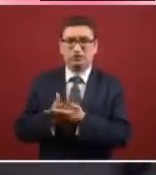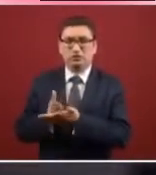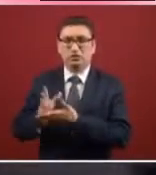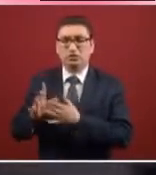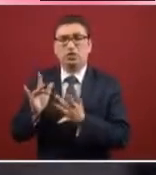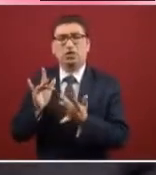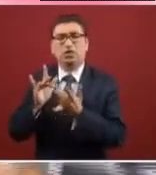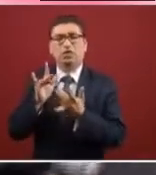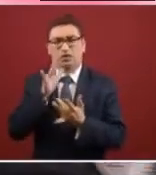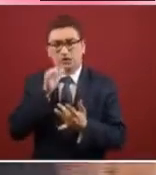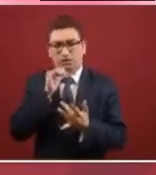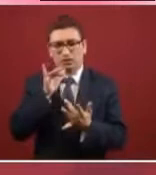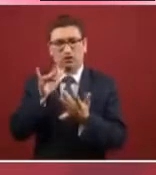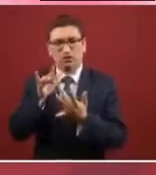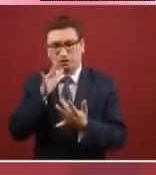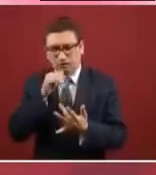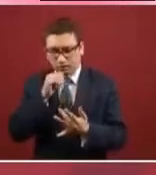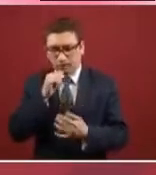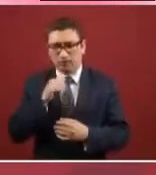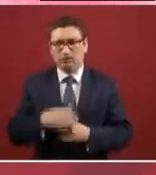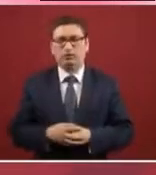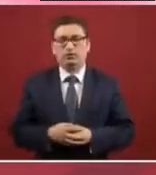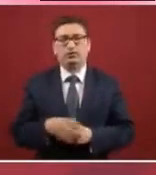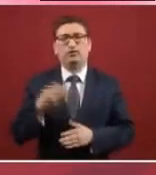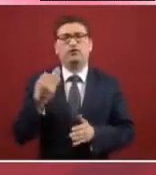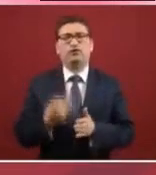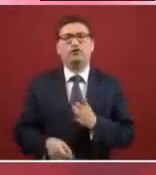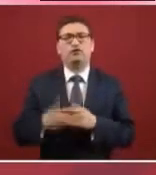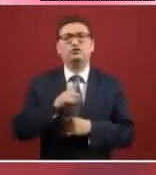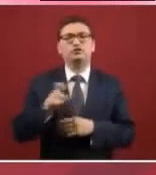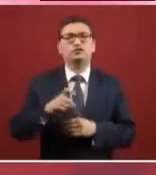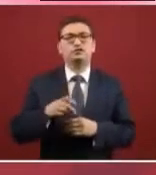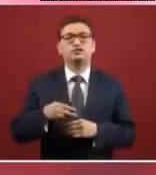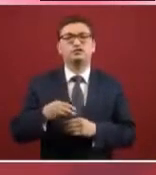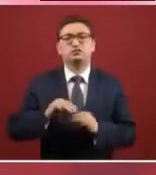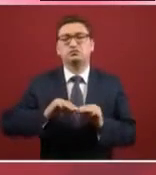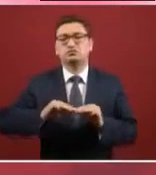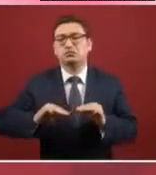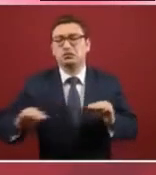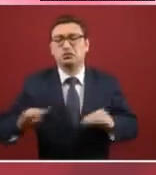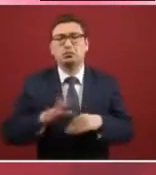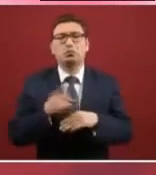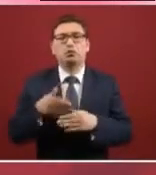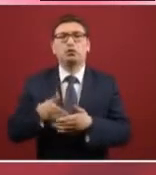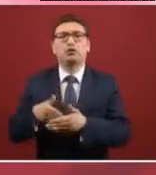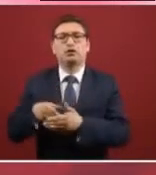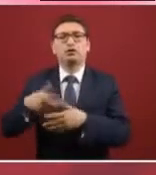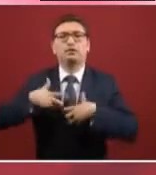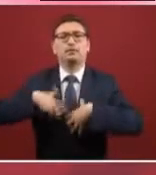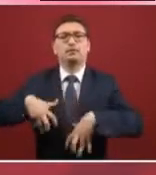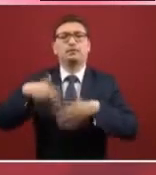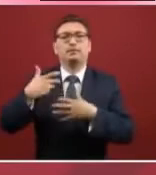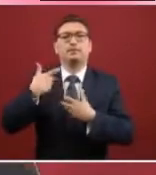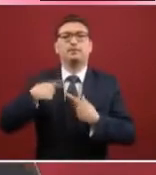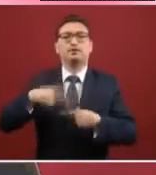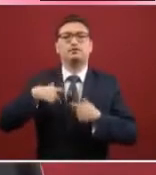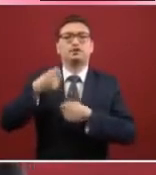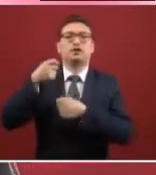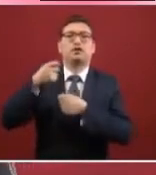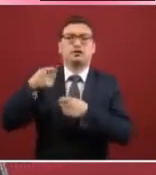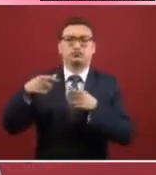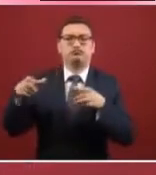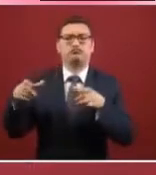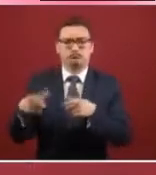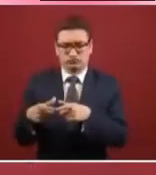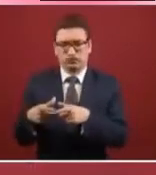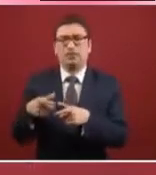thermoelectric plant that we cannot connect 100 metros, because they have 100 meters more to go because due menor, to the opposition it's now